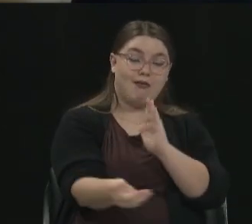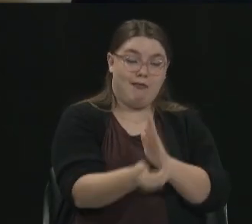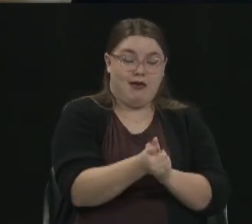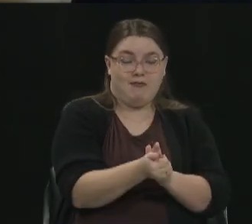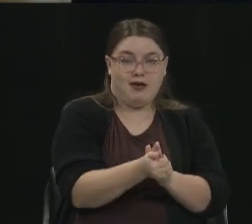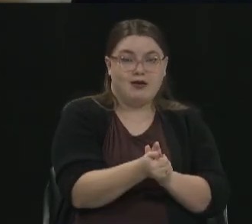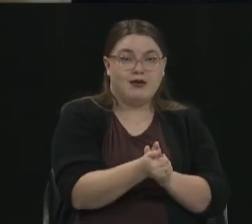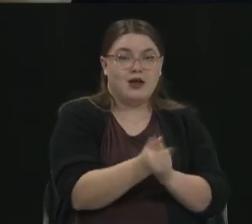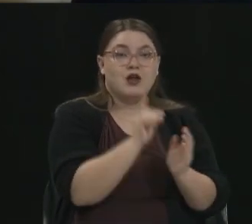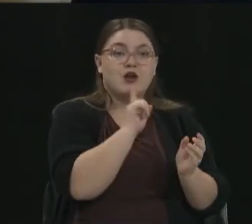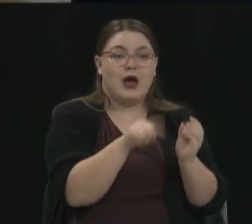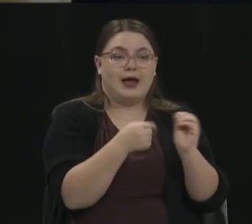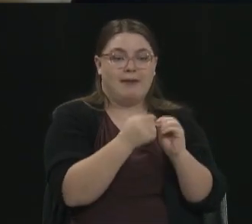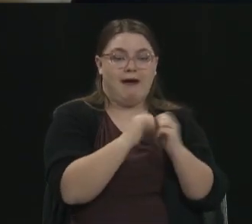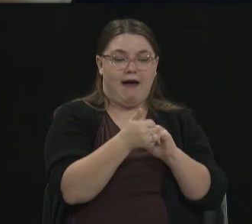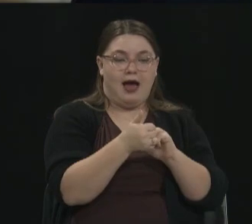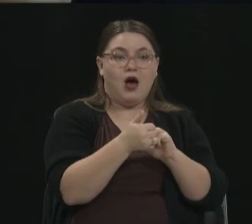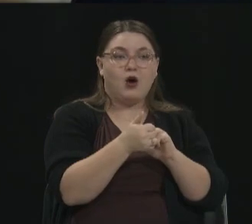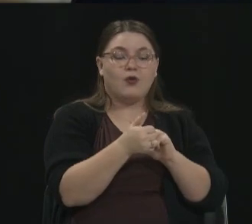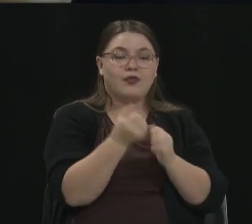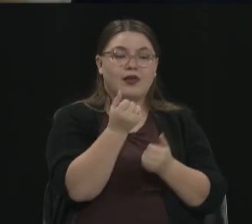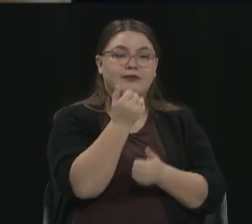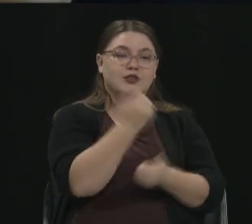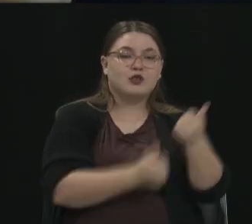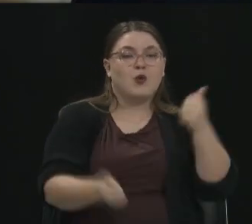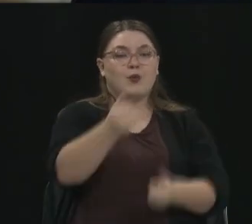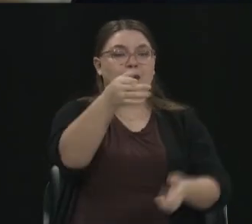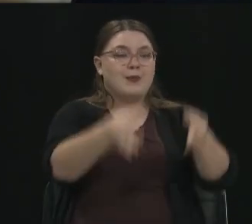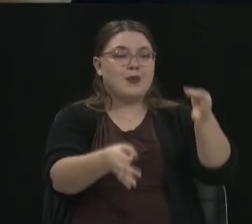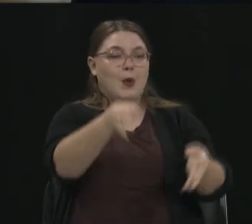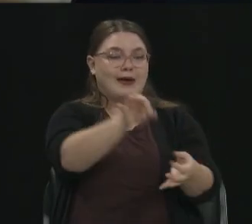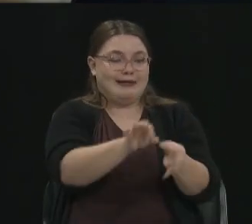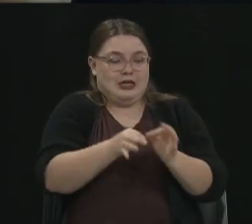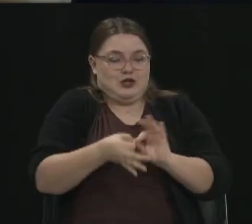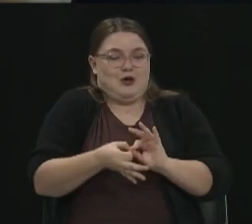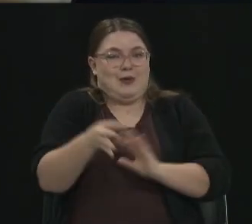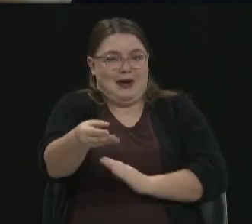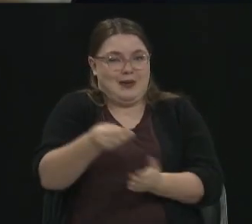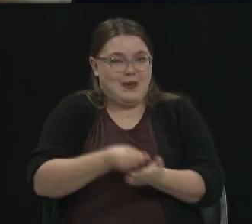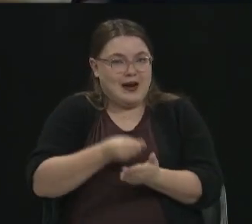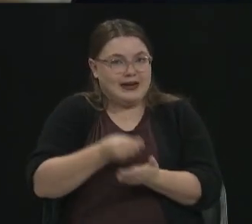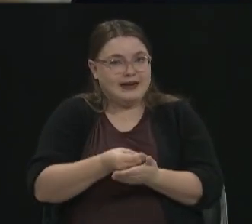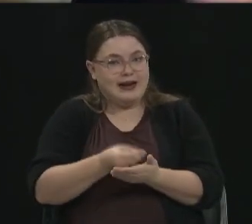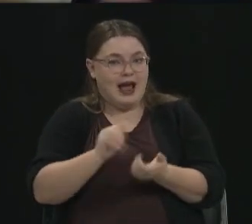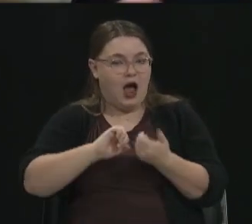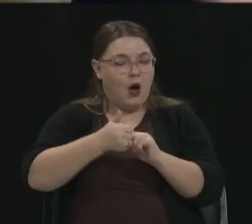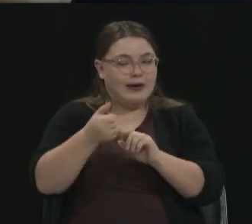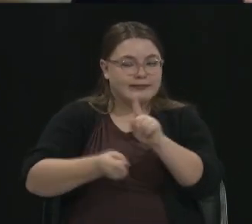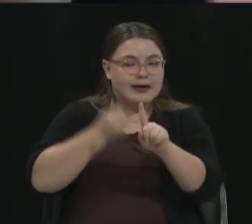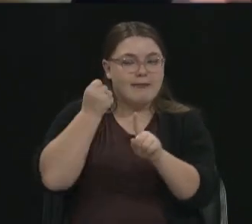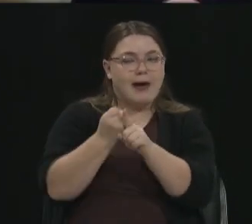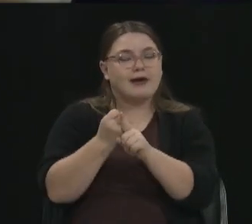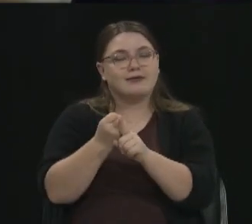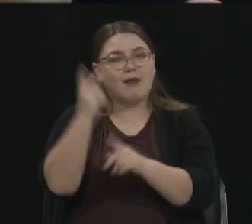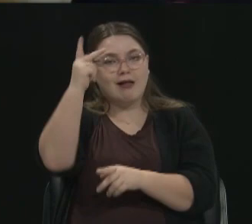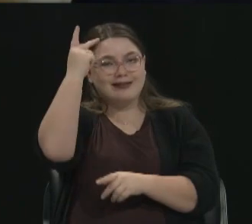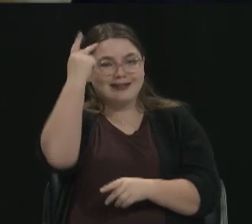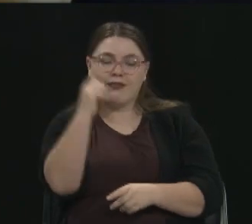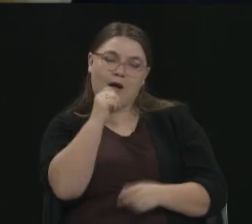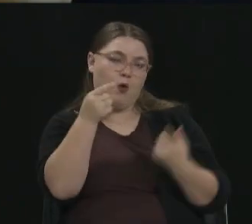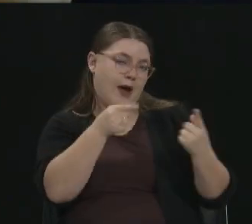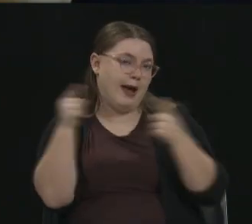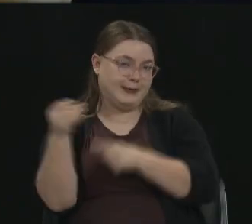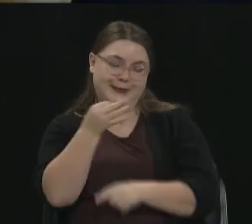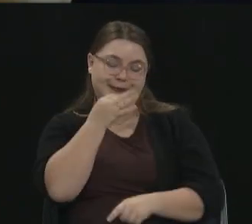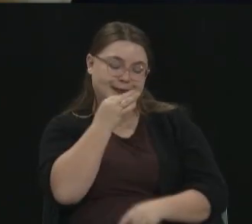has interpreted money in politics, and that's probably not going to happen soon. Right. So, but before we get there,